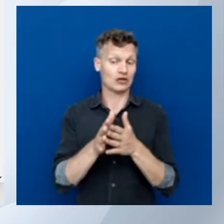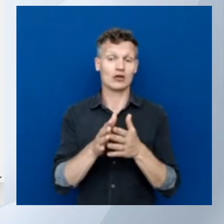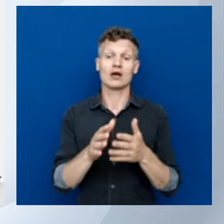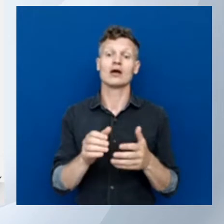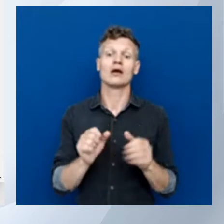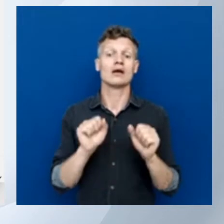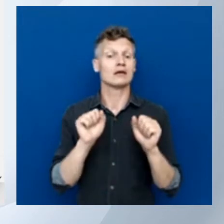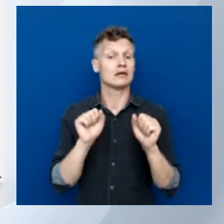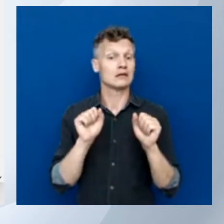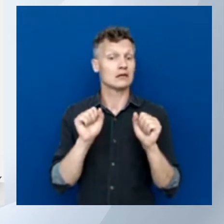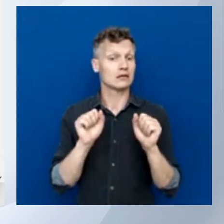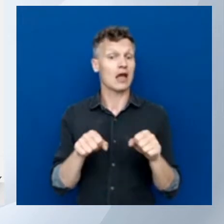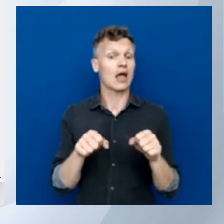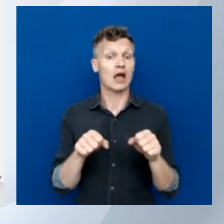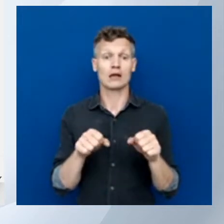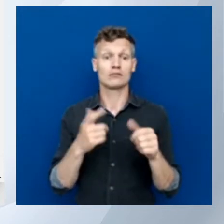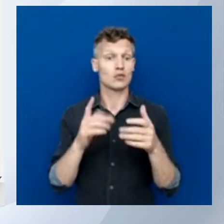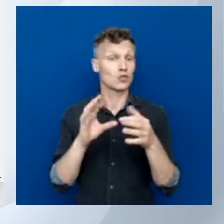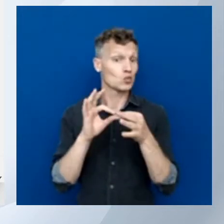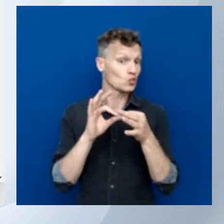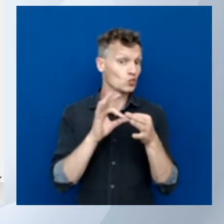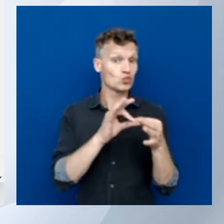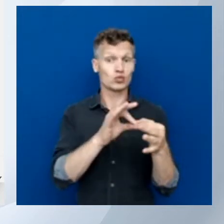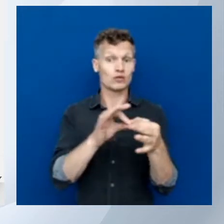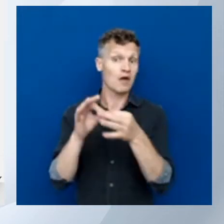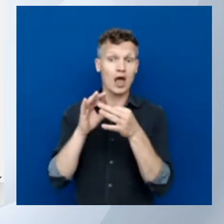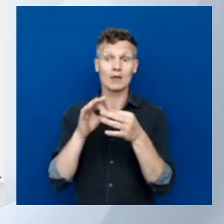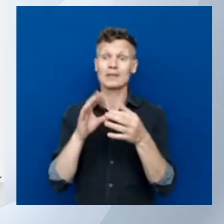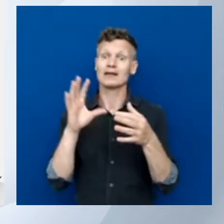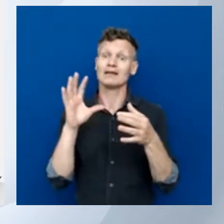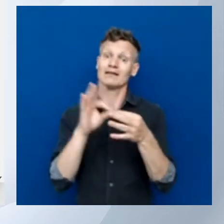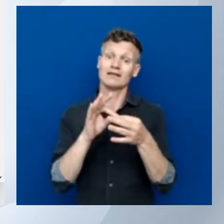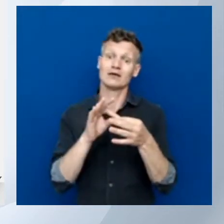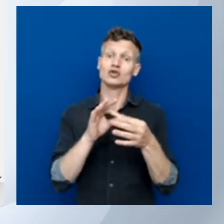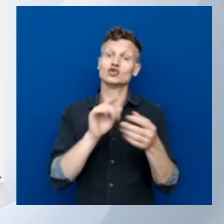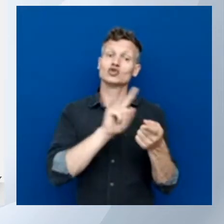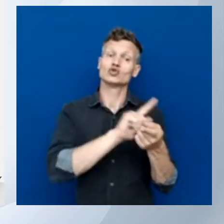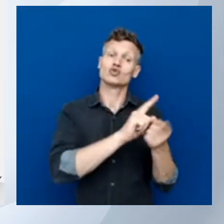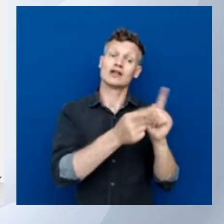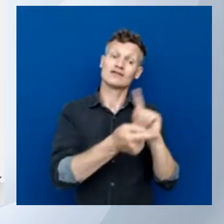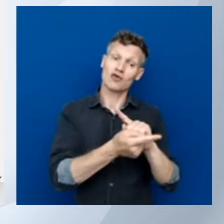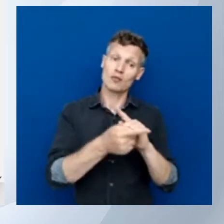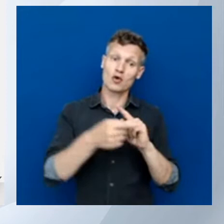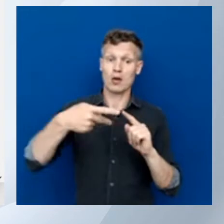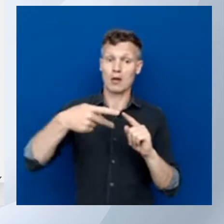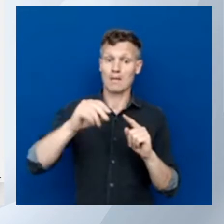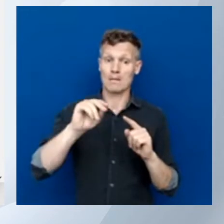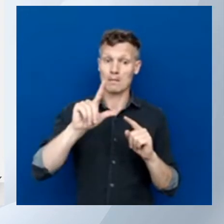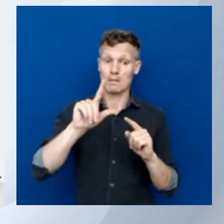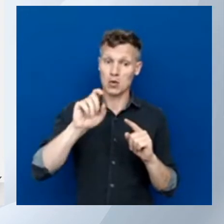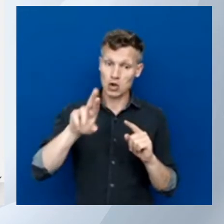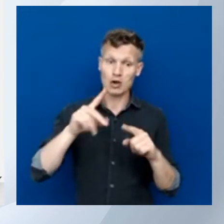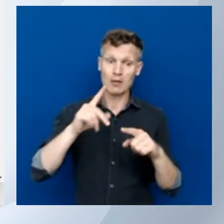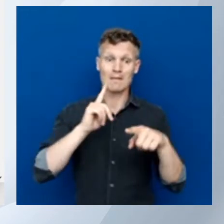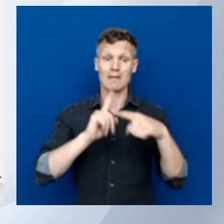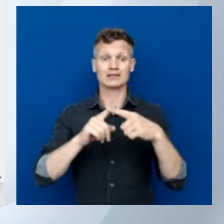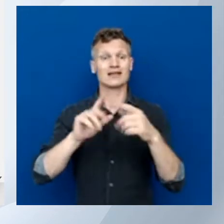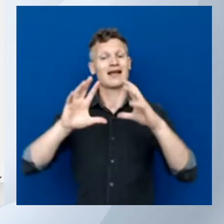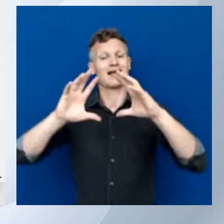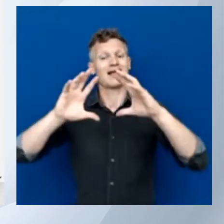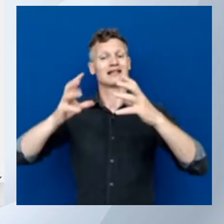about the transformer, the pooler, and the classification layers as well of a particular deep neural language processing